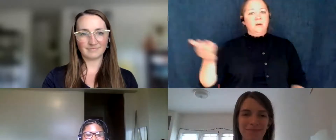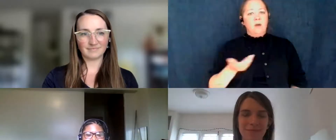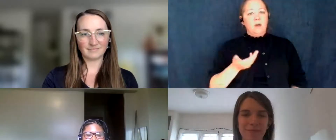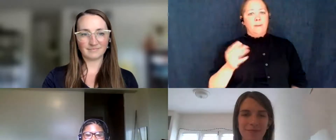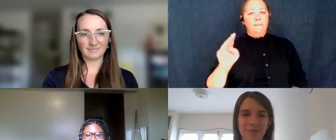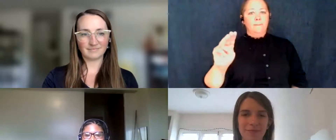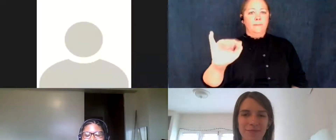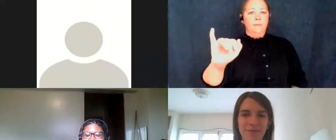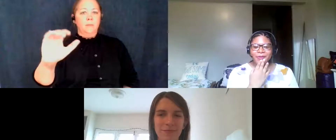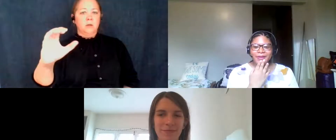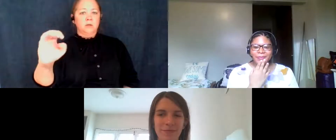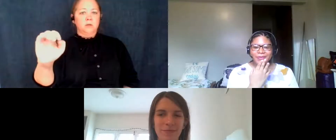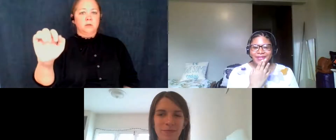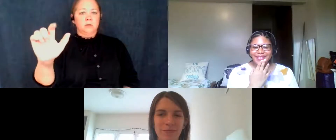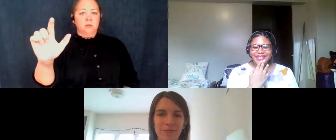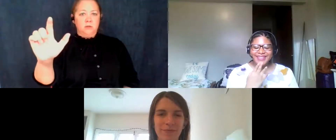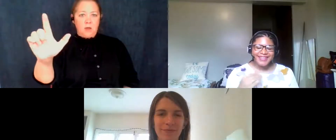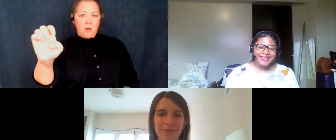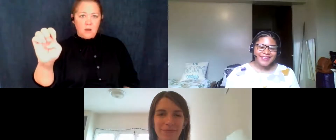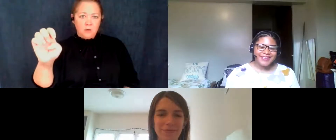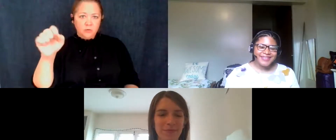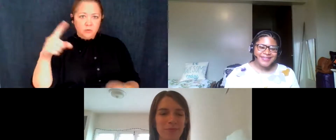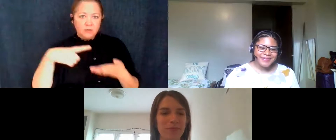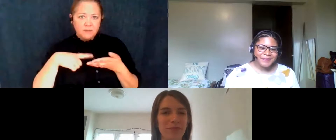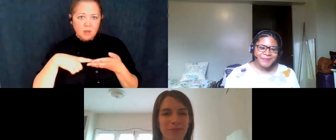about her programs.